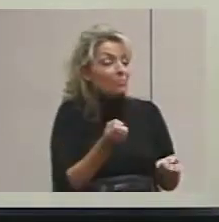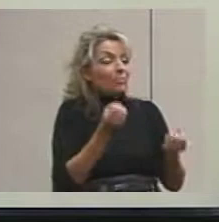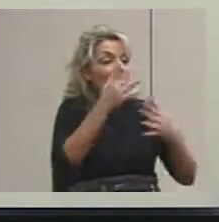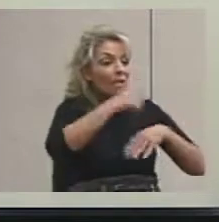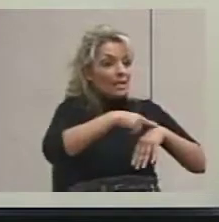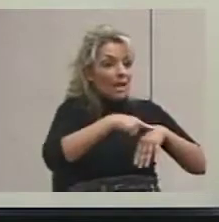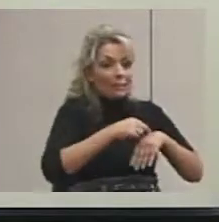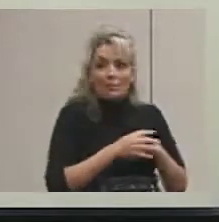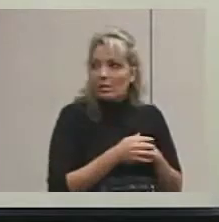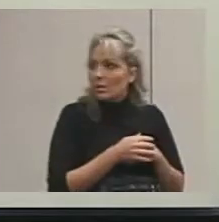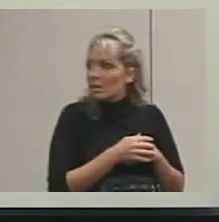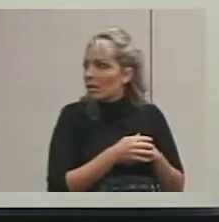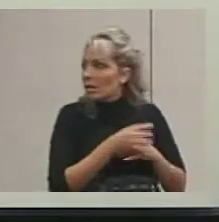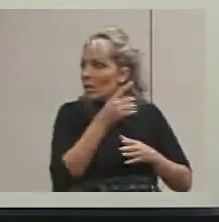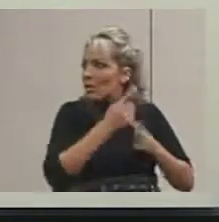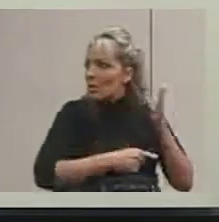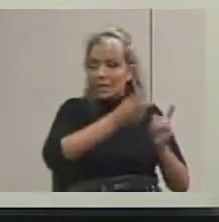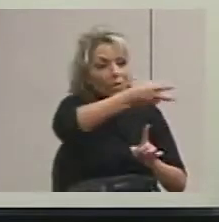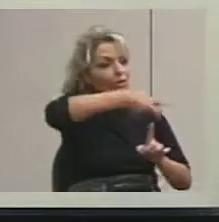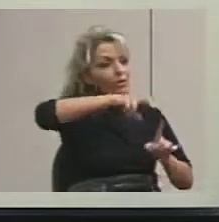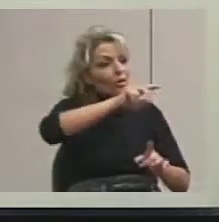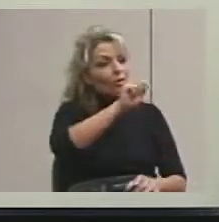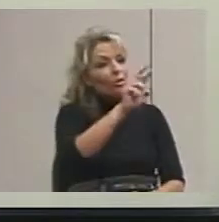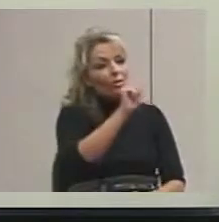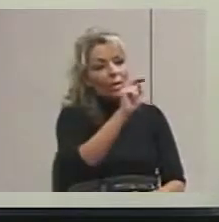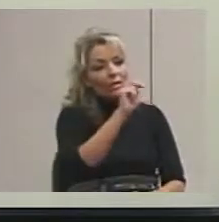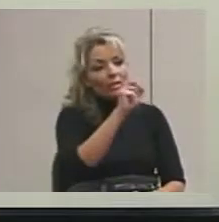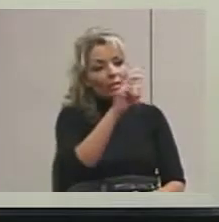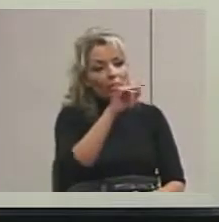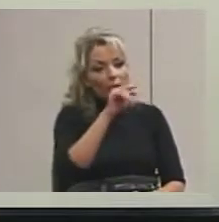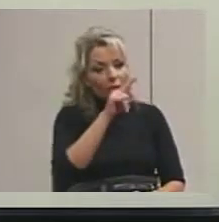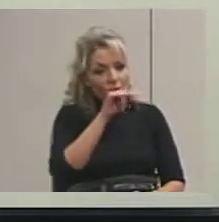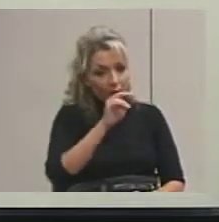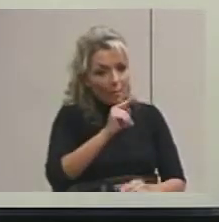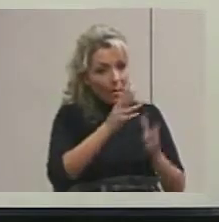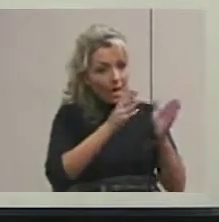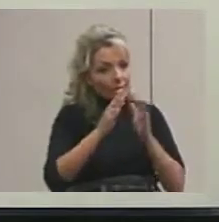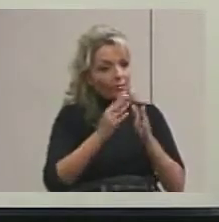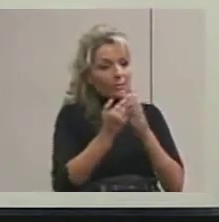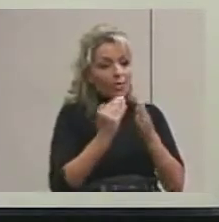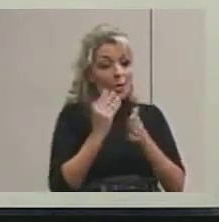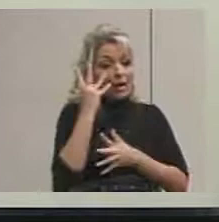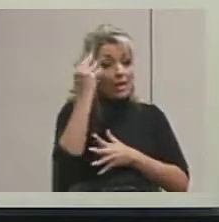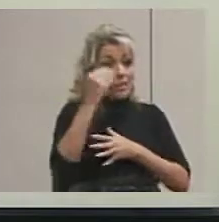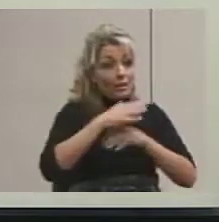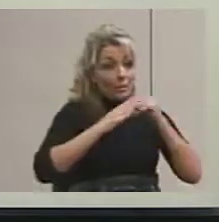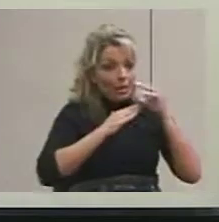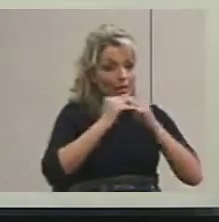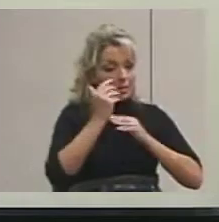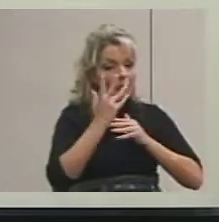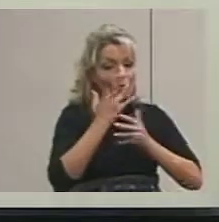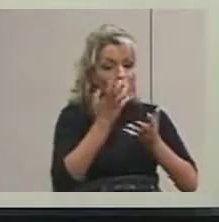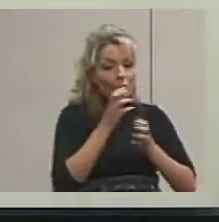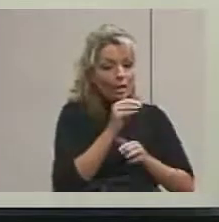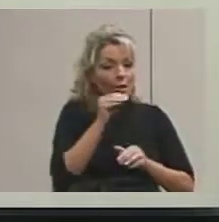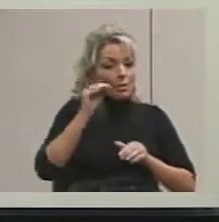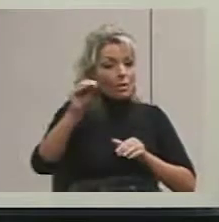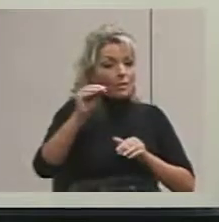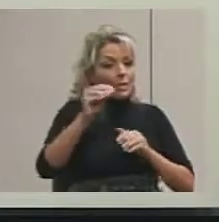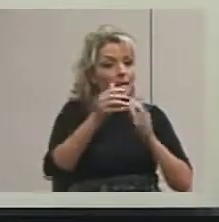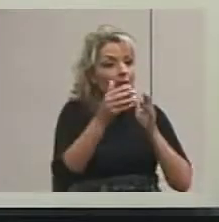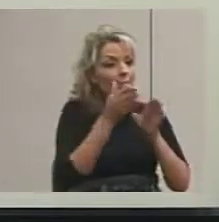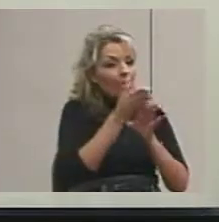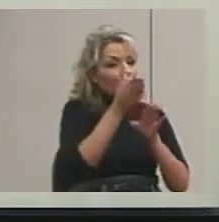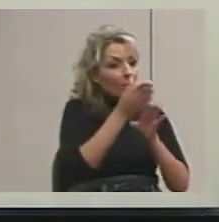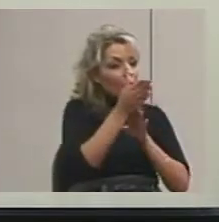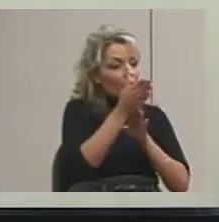in his transition? Well, before he left our building, we were hoping this year to be able to put him into this career tech thing that our new